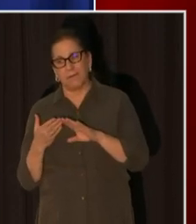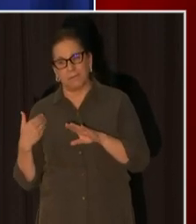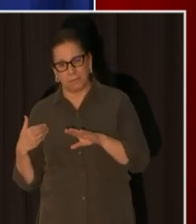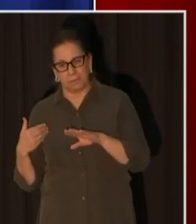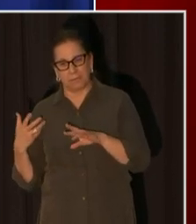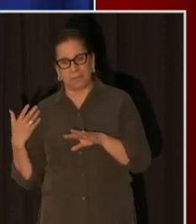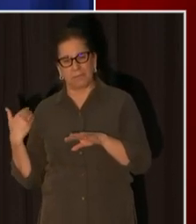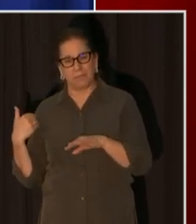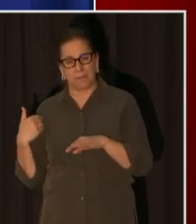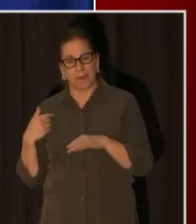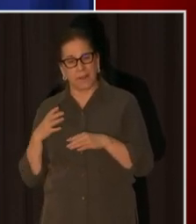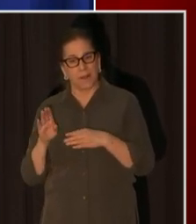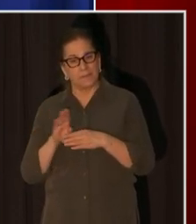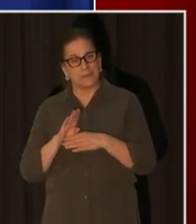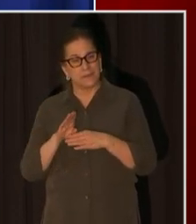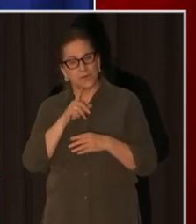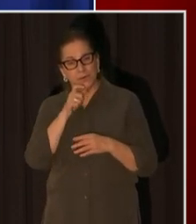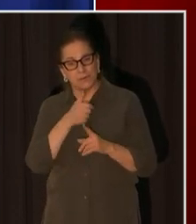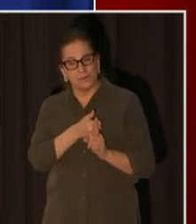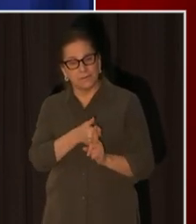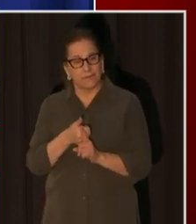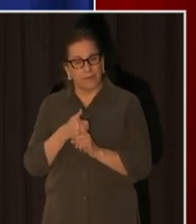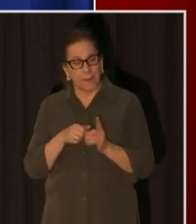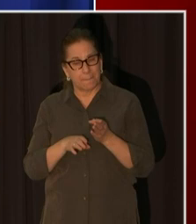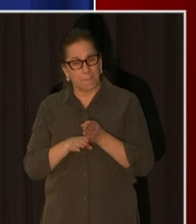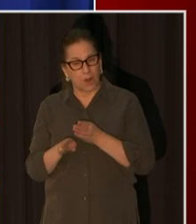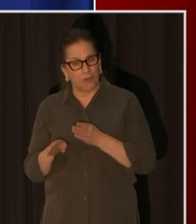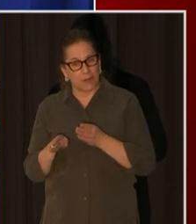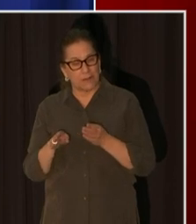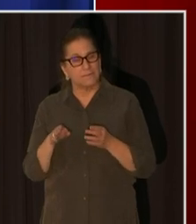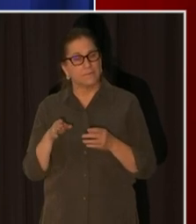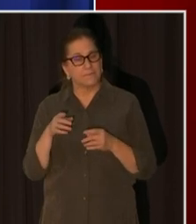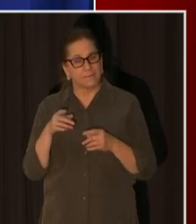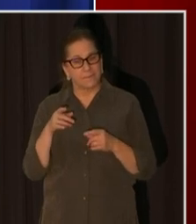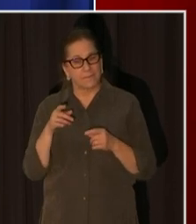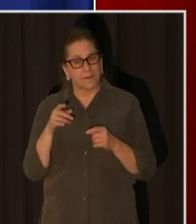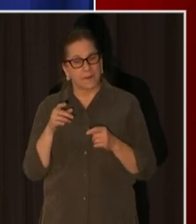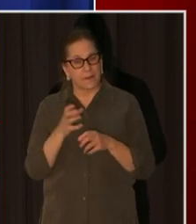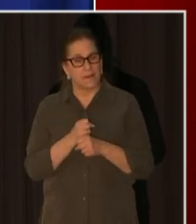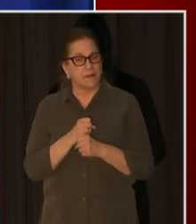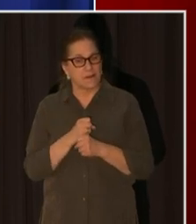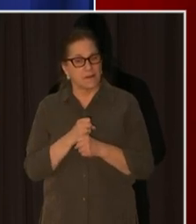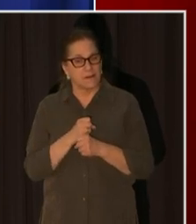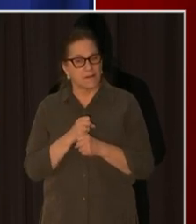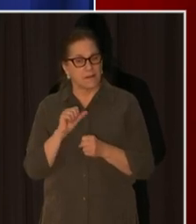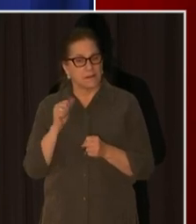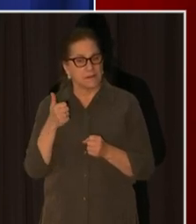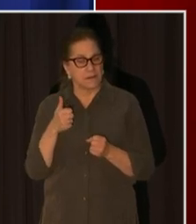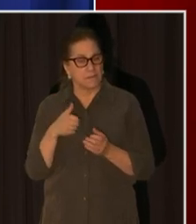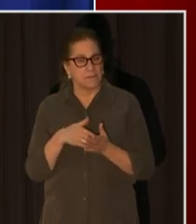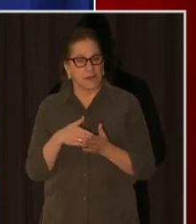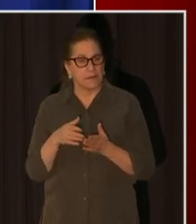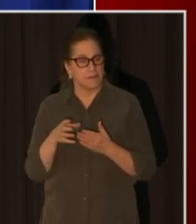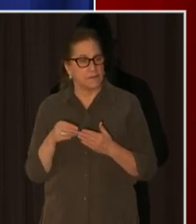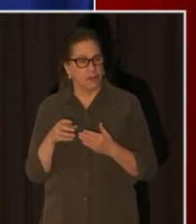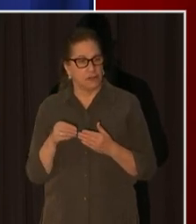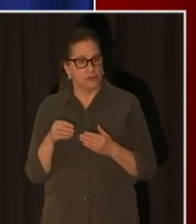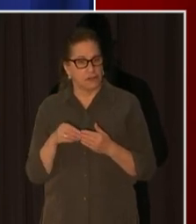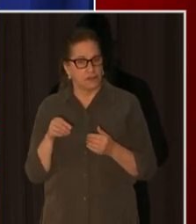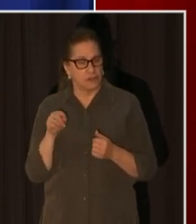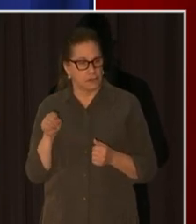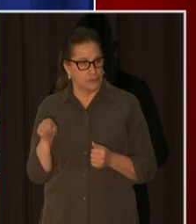never had to ask for help. And I think that in my short time, Deputy Mayor, I just want people to know that